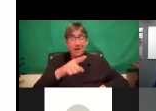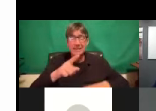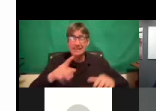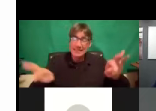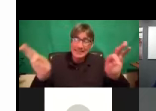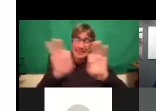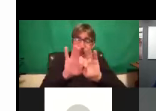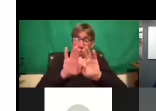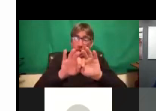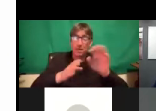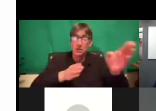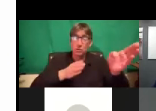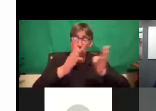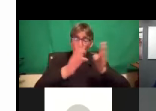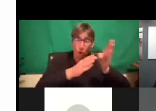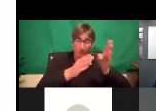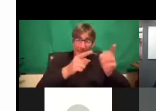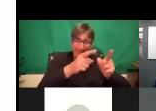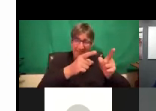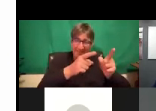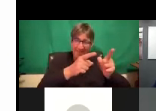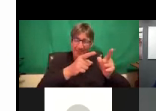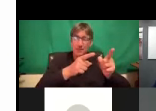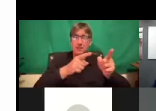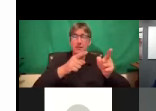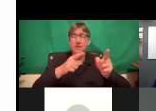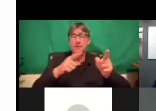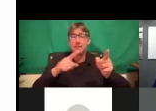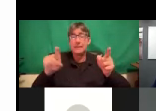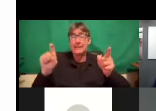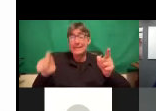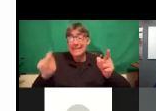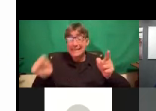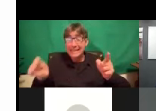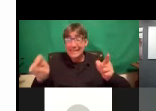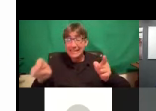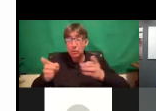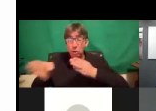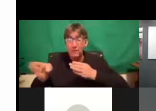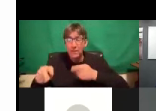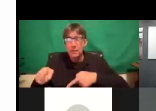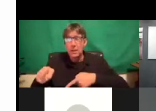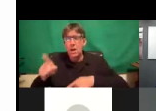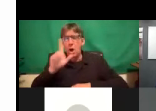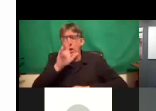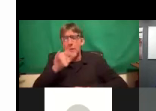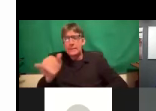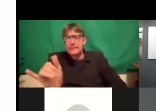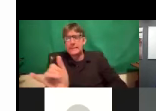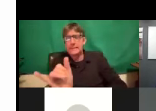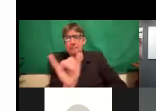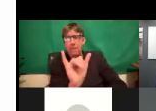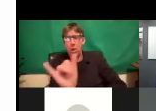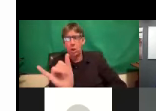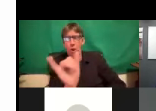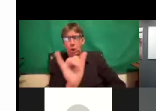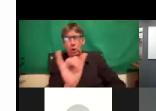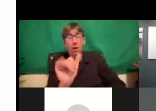look very similar to what it was pre-COVID. It may not be exactly the same, but it should look similar. And then